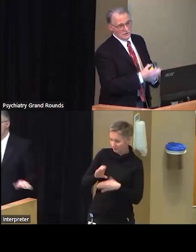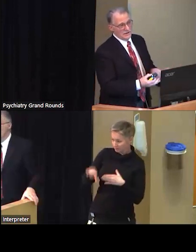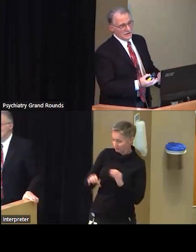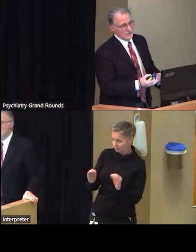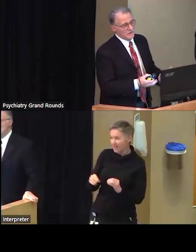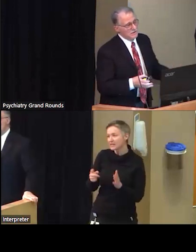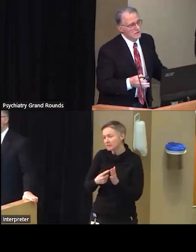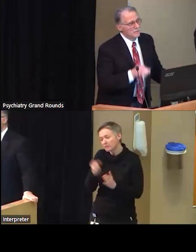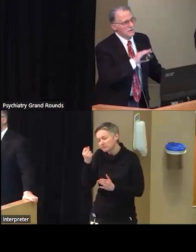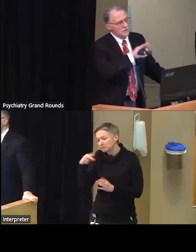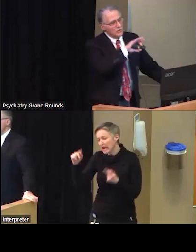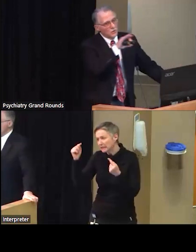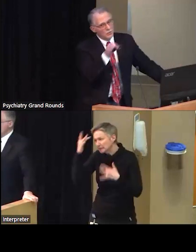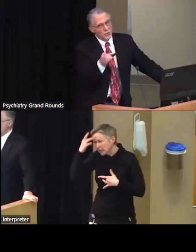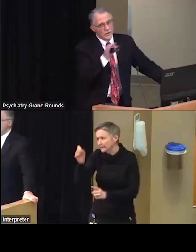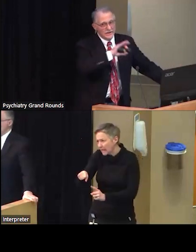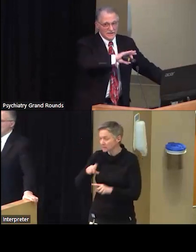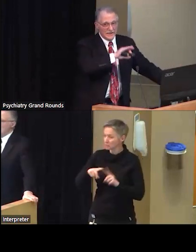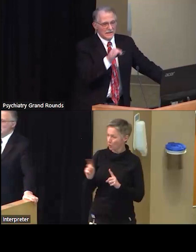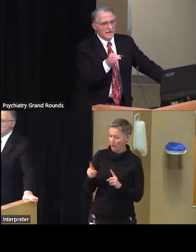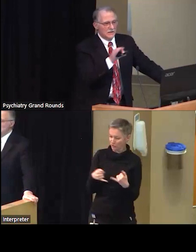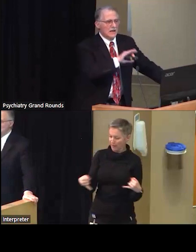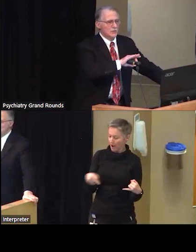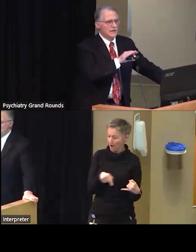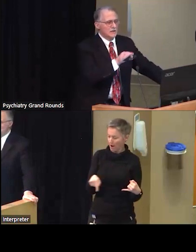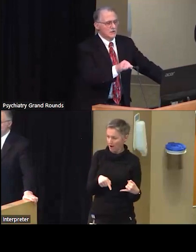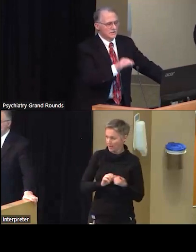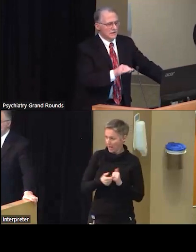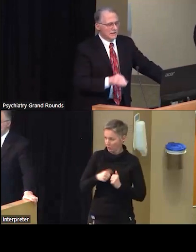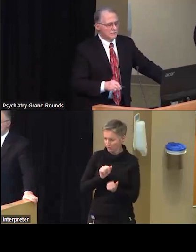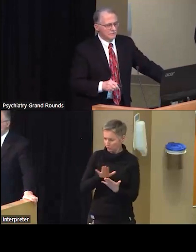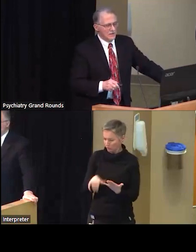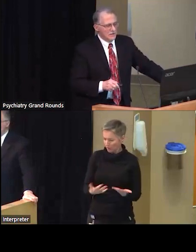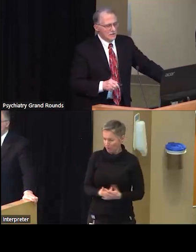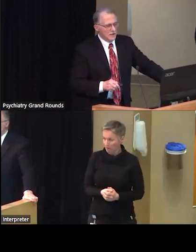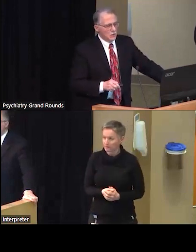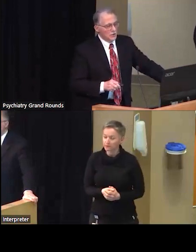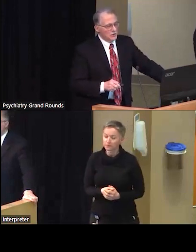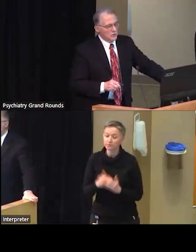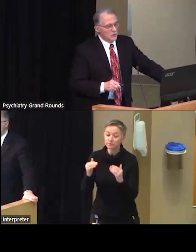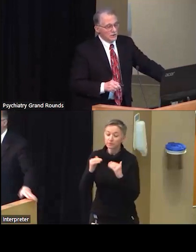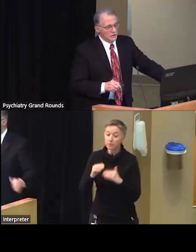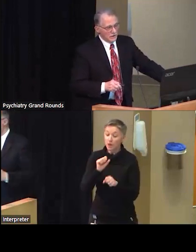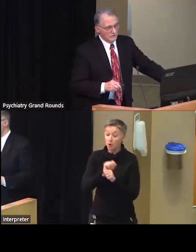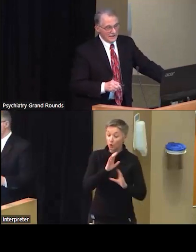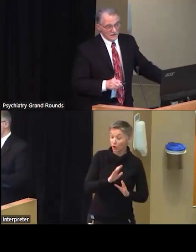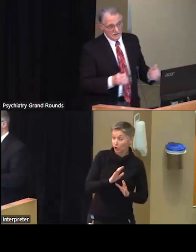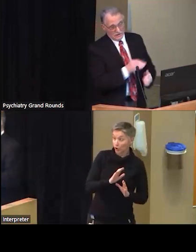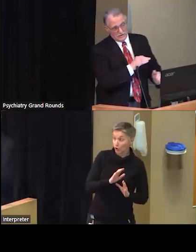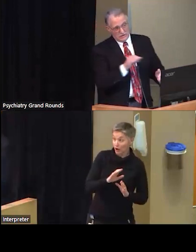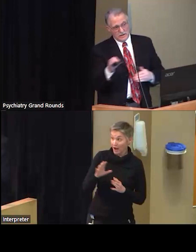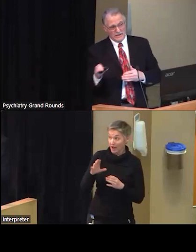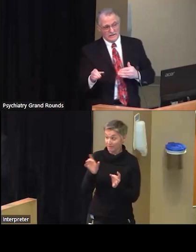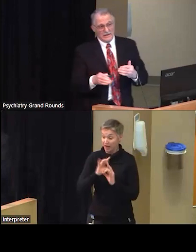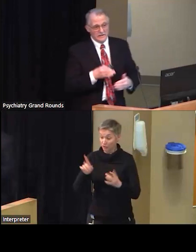that it's their illness, but where is that line? How do we look at the line? Worker on worker violence,